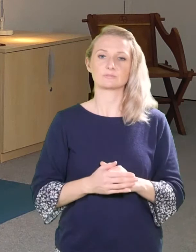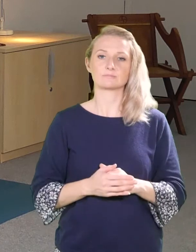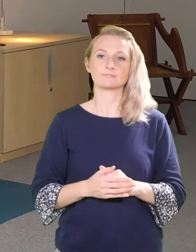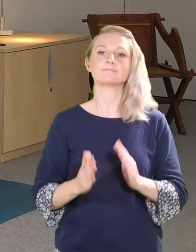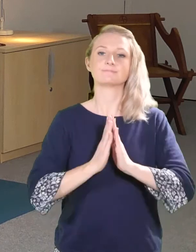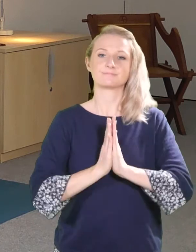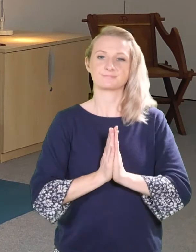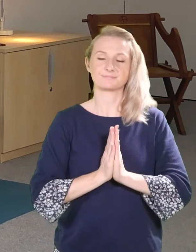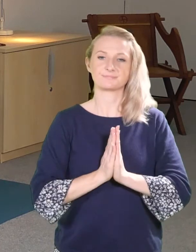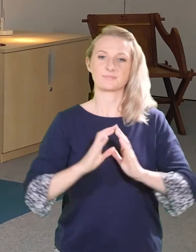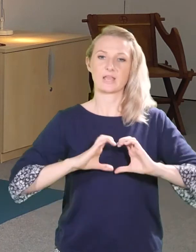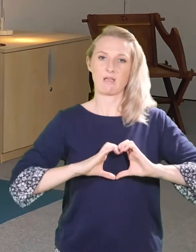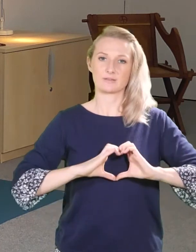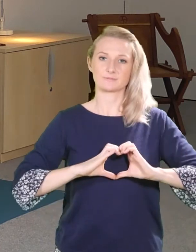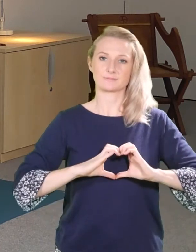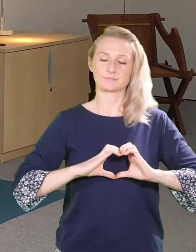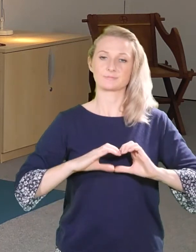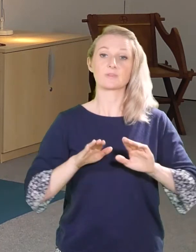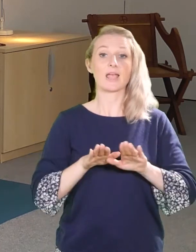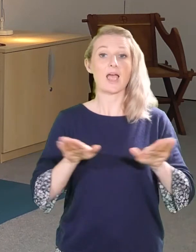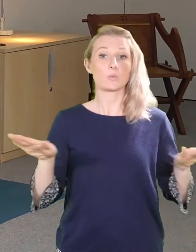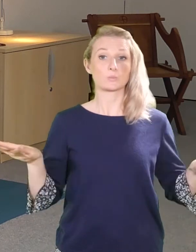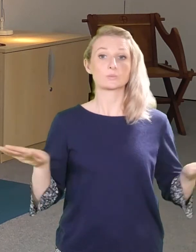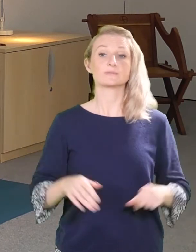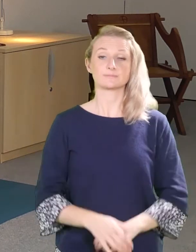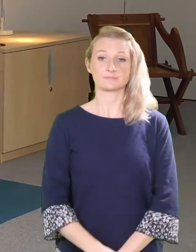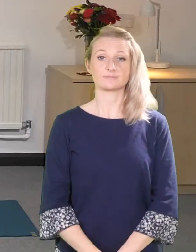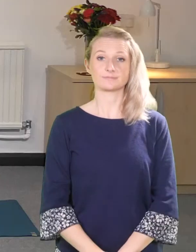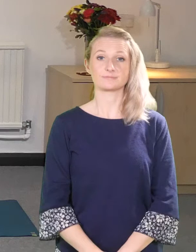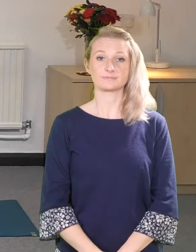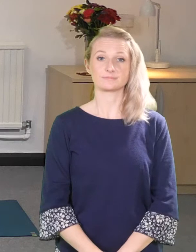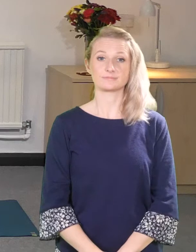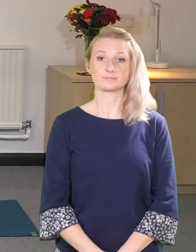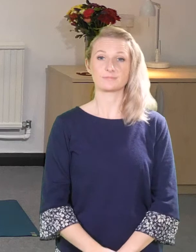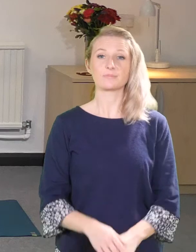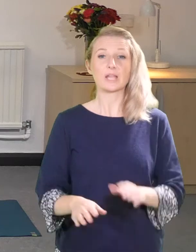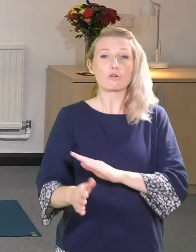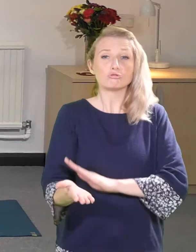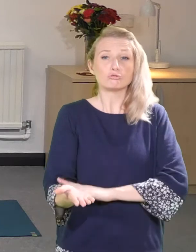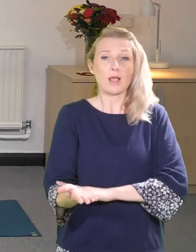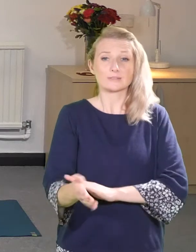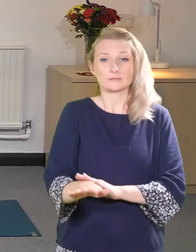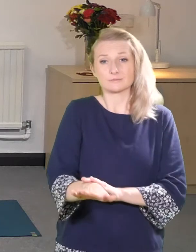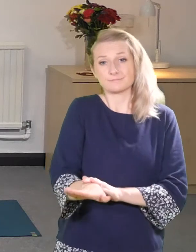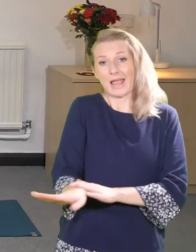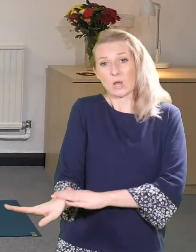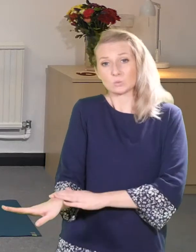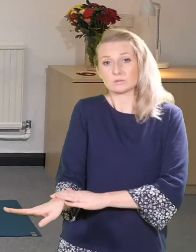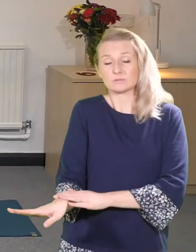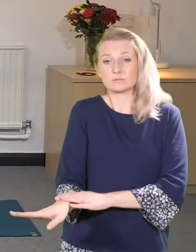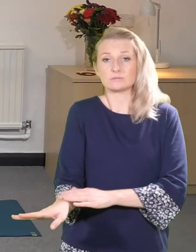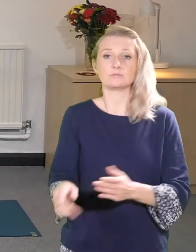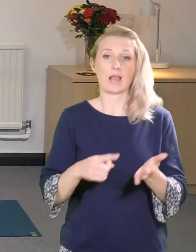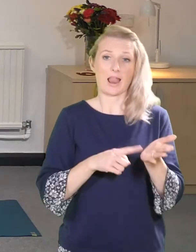So from here, we're going to extend the arms out to the sides. And I'm taking my right foot out, and my left foot